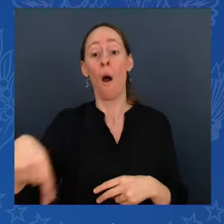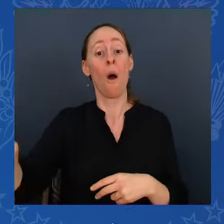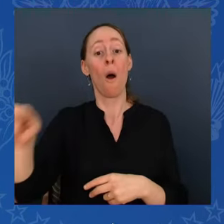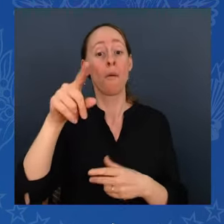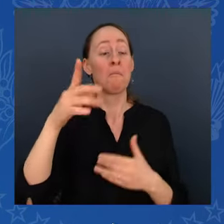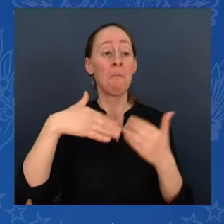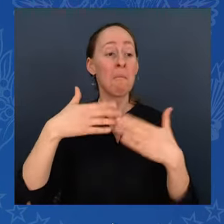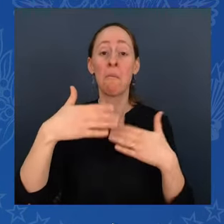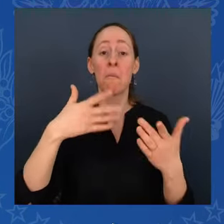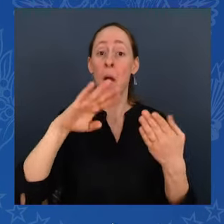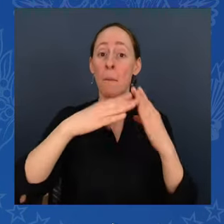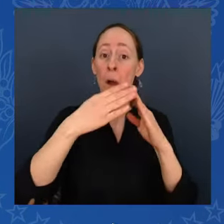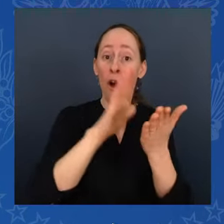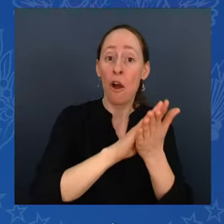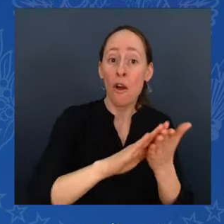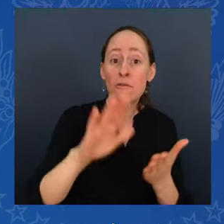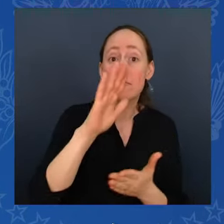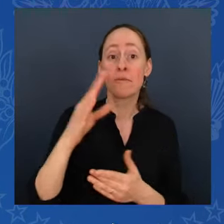loans